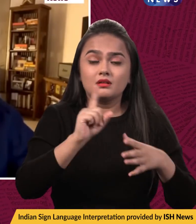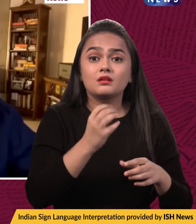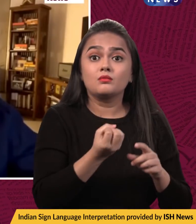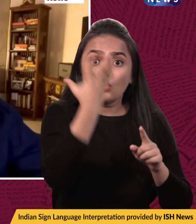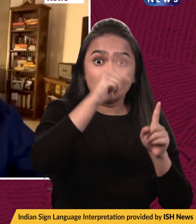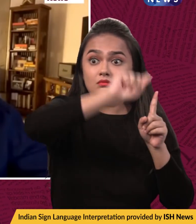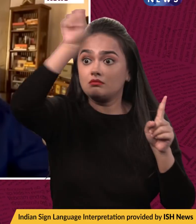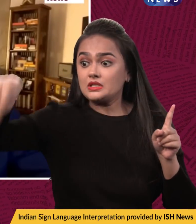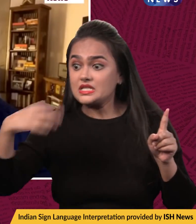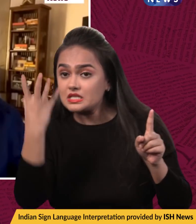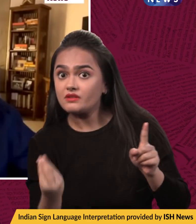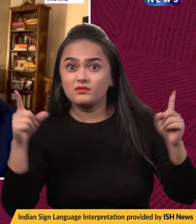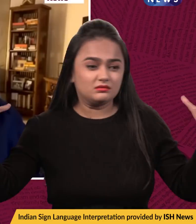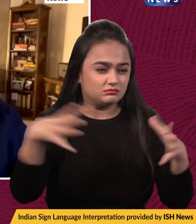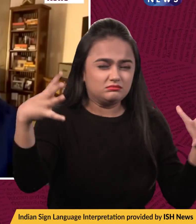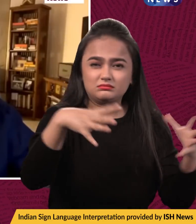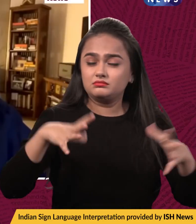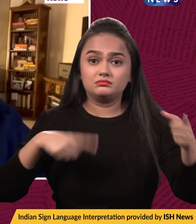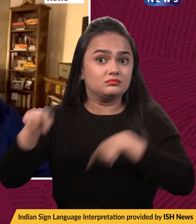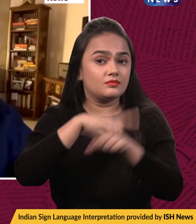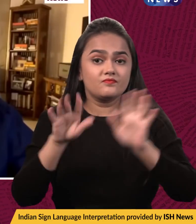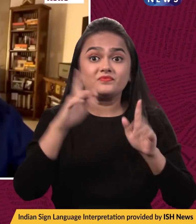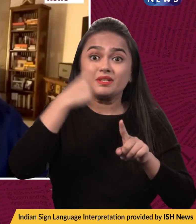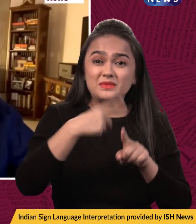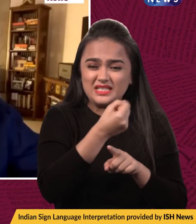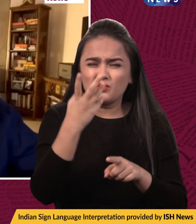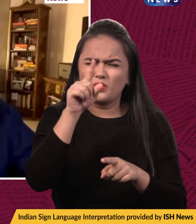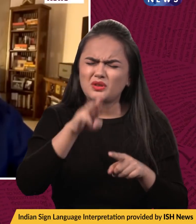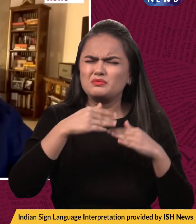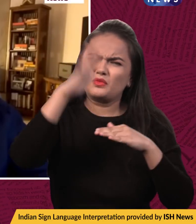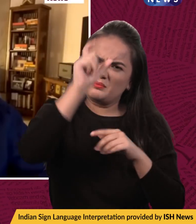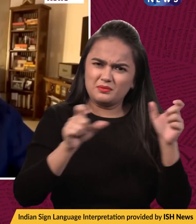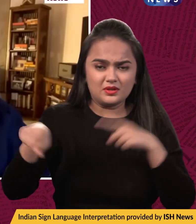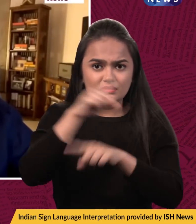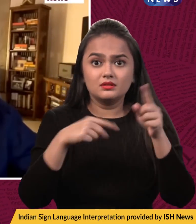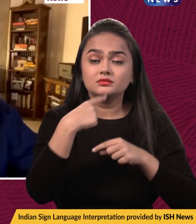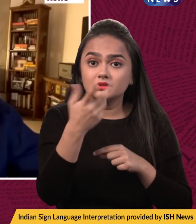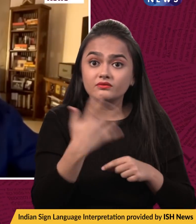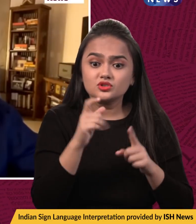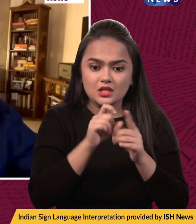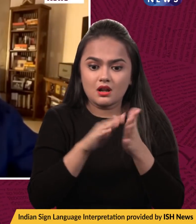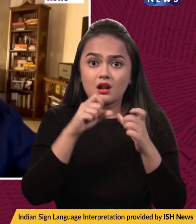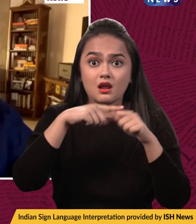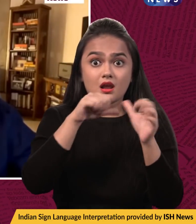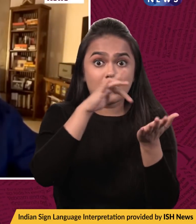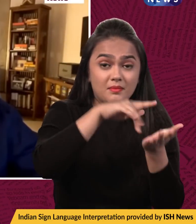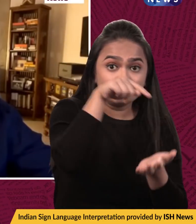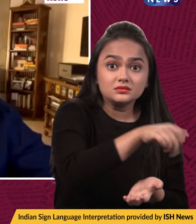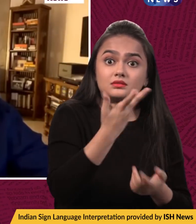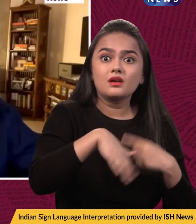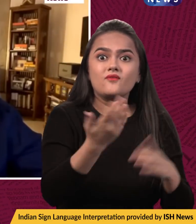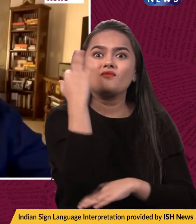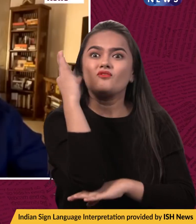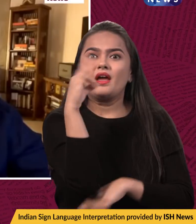dusk. The Associated Press has also reported thousands of people clashed with the police in Dhaka after the main